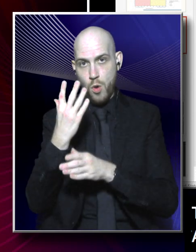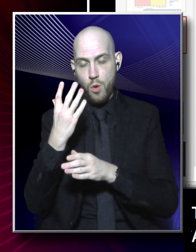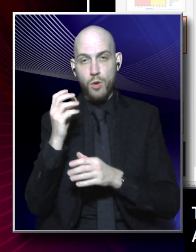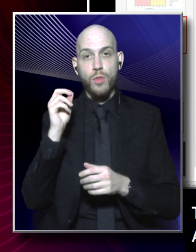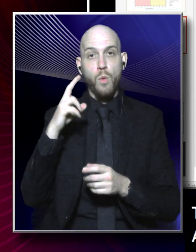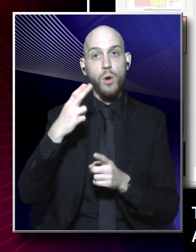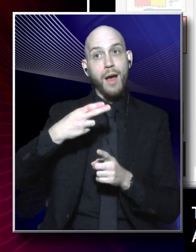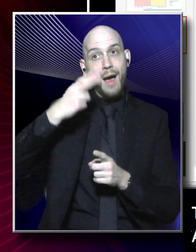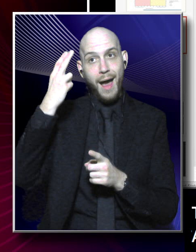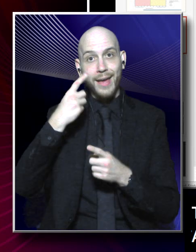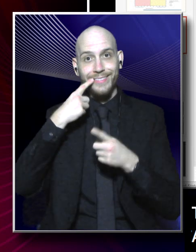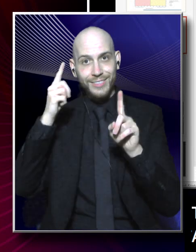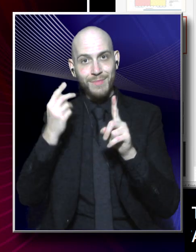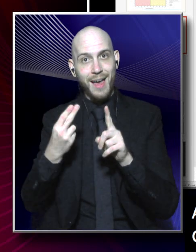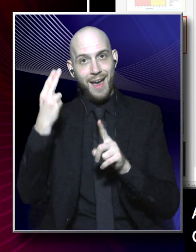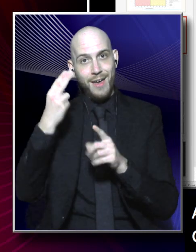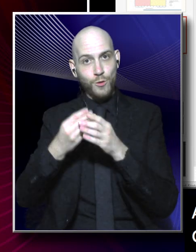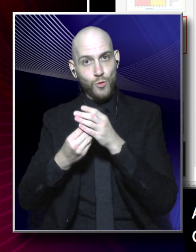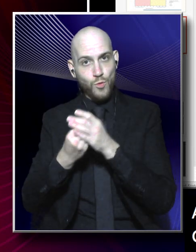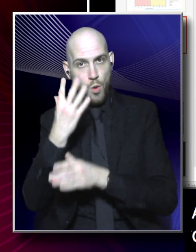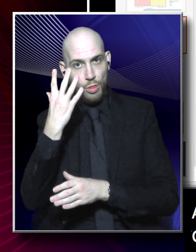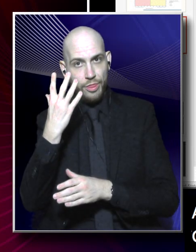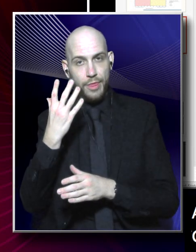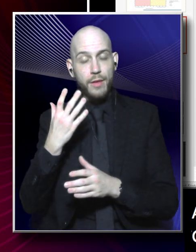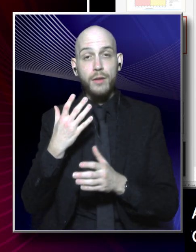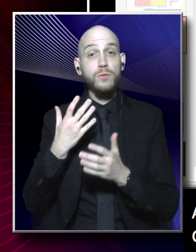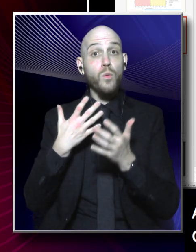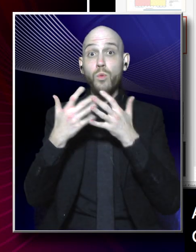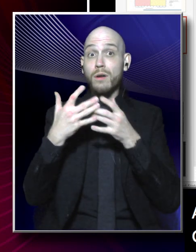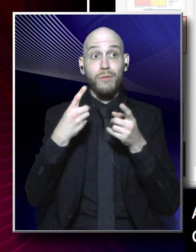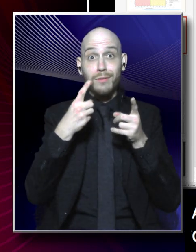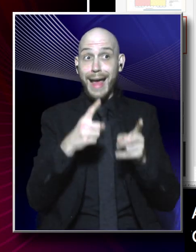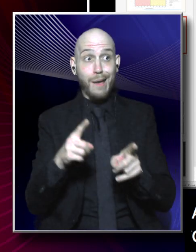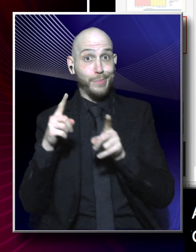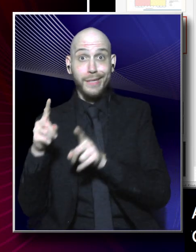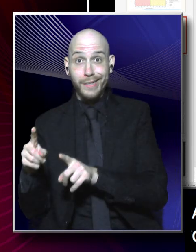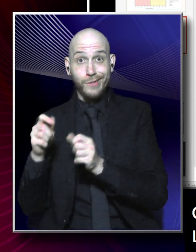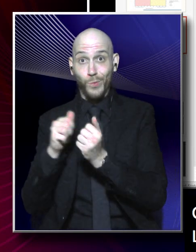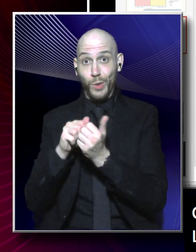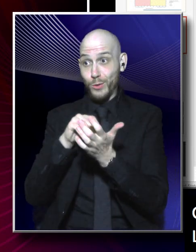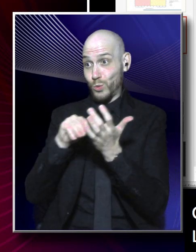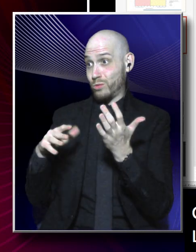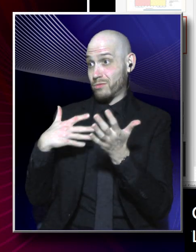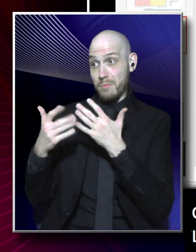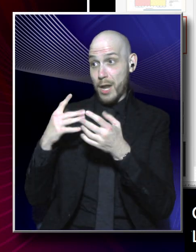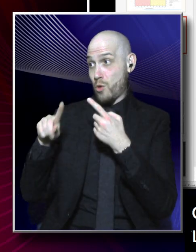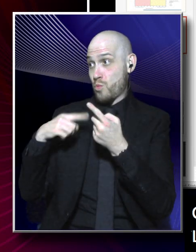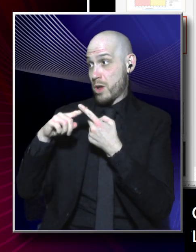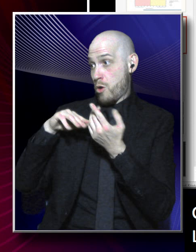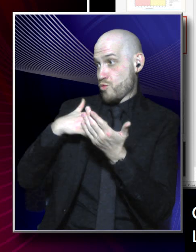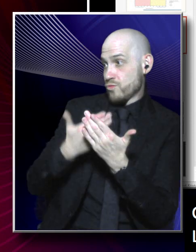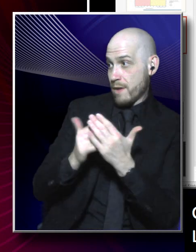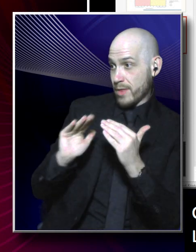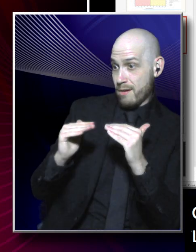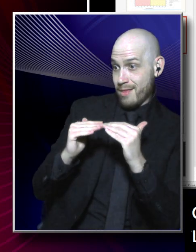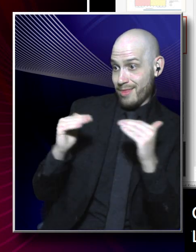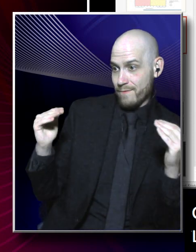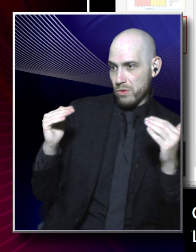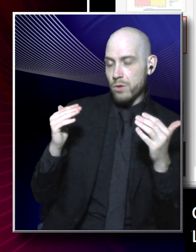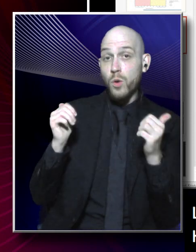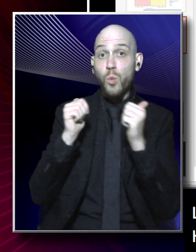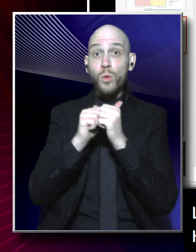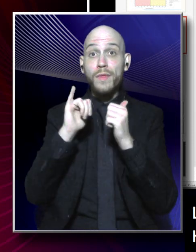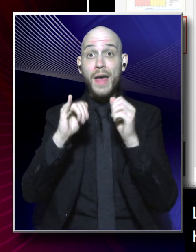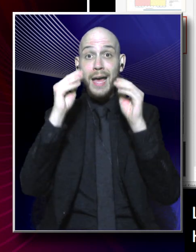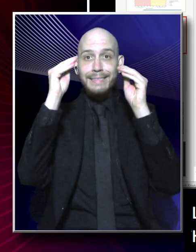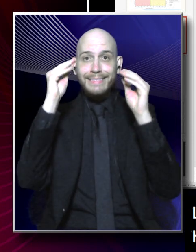below grade level, this teacher is doing a fantastic job of them having above average growth, which eventually is going to get them out of